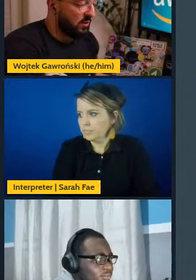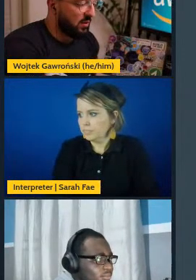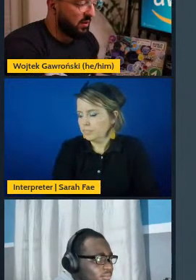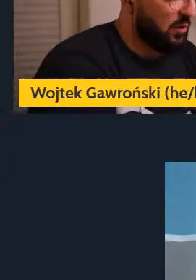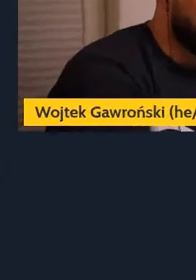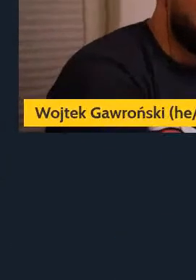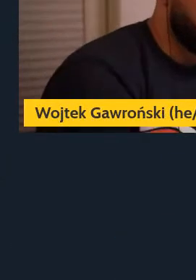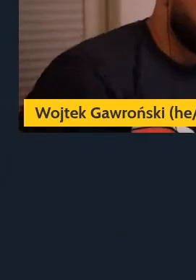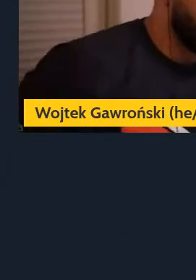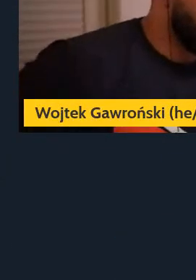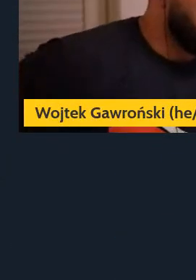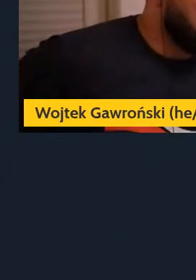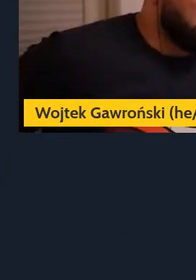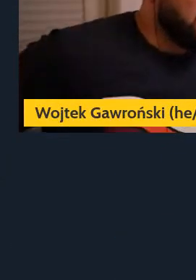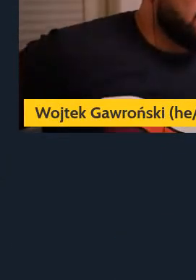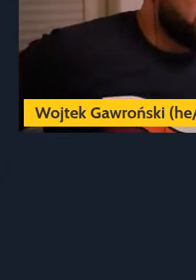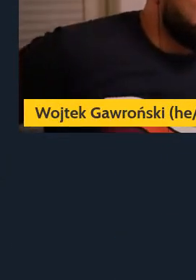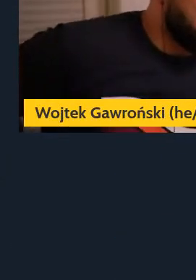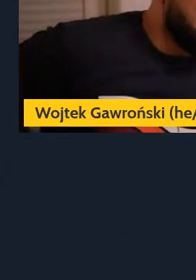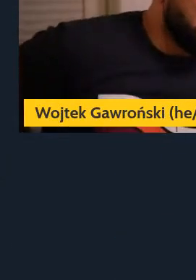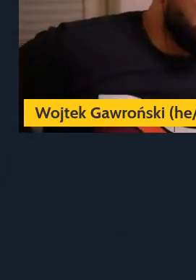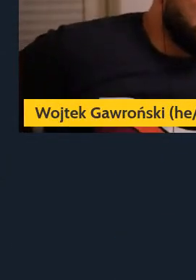All right, thank you, Jabril.